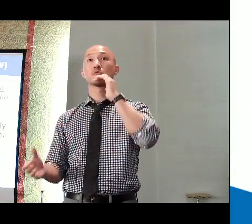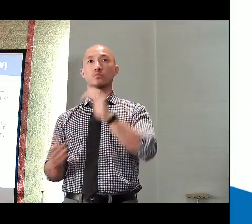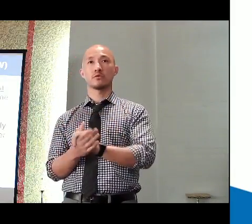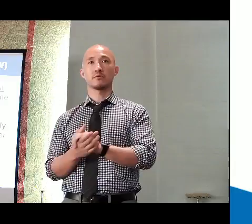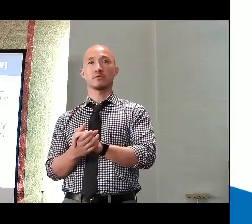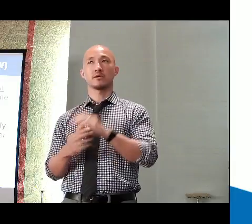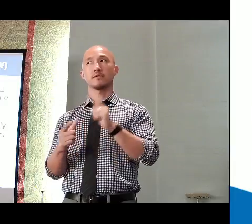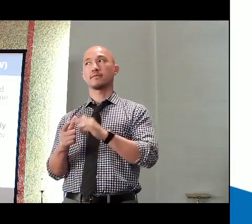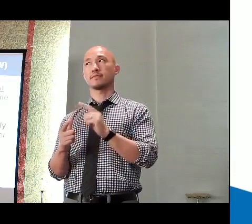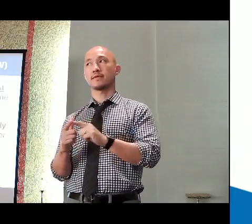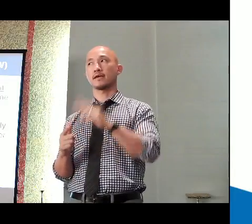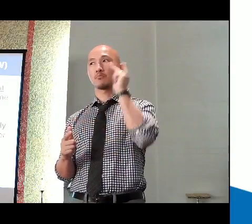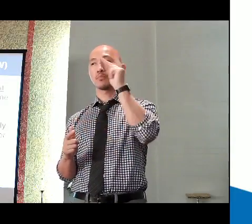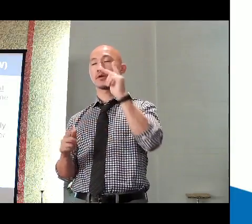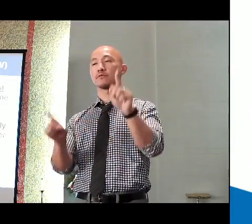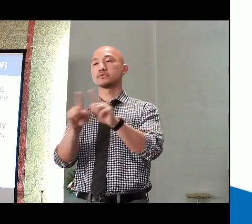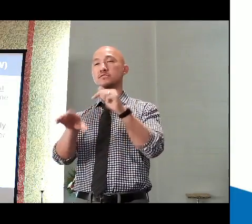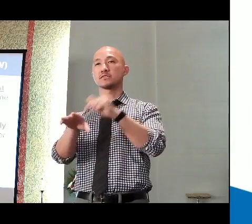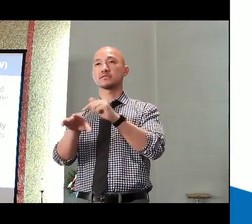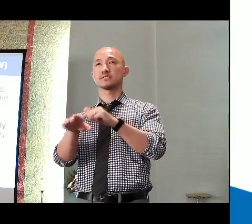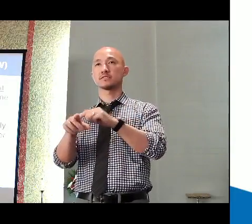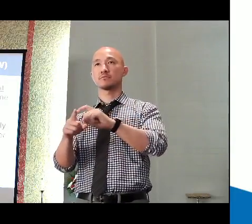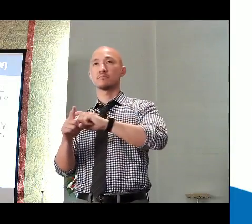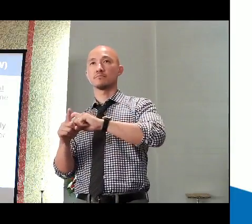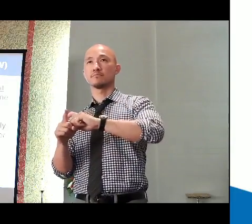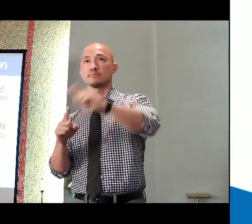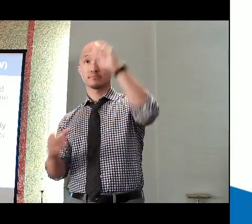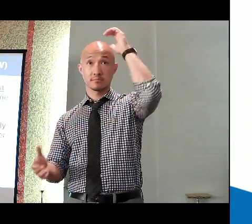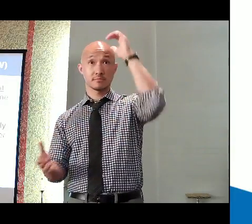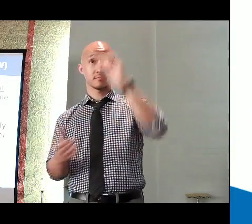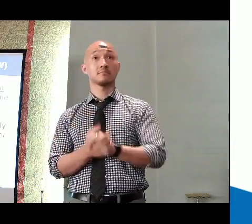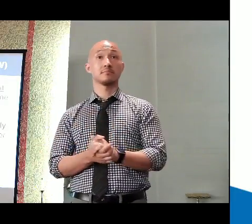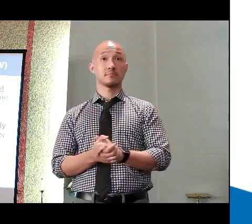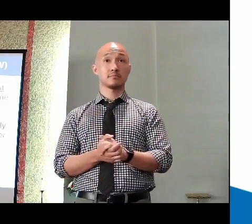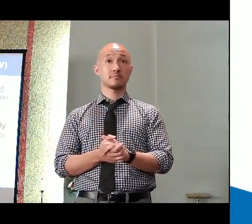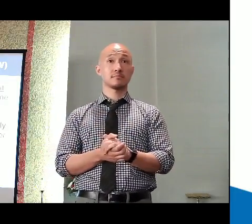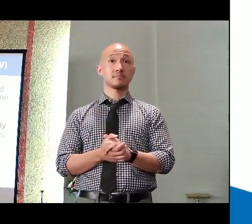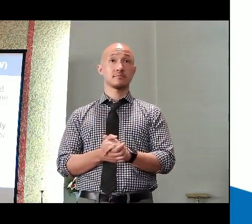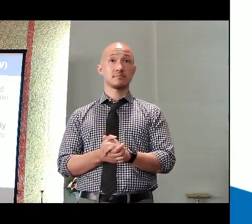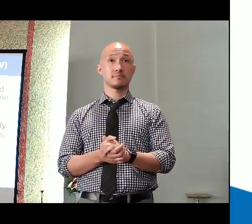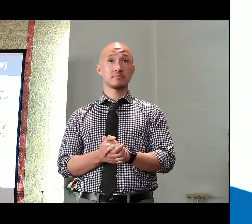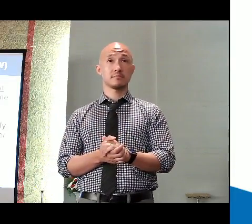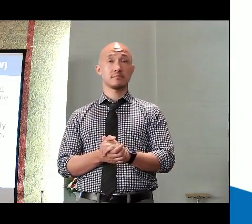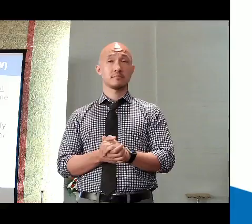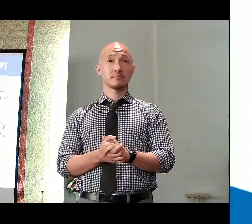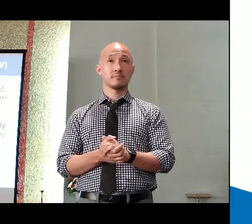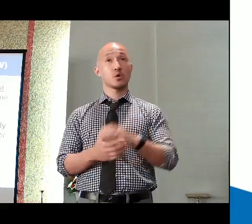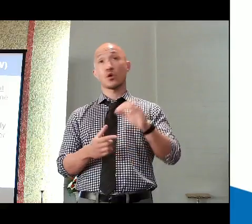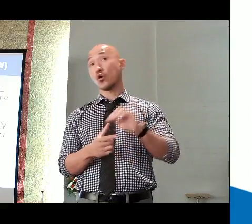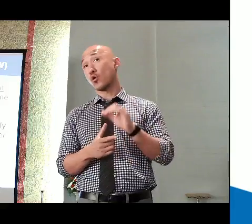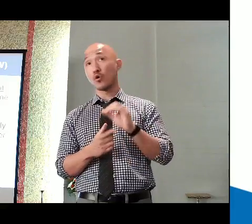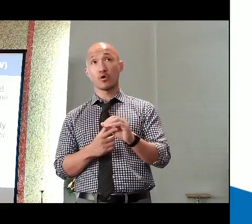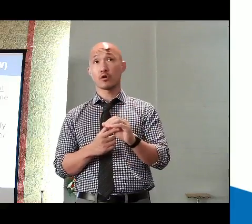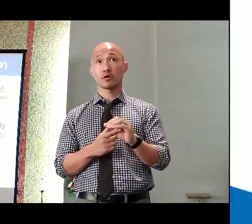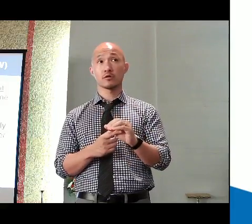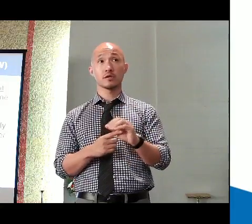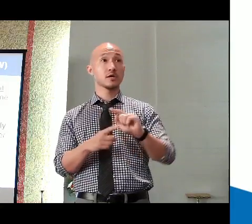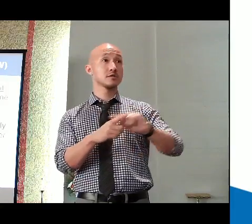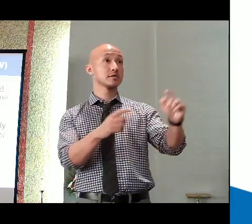or text. If not, then I'll include my wife in that email or text. Just so that I am open